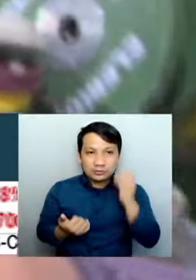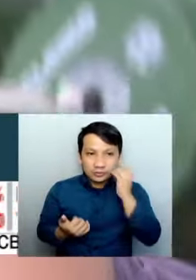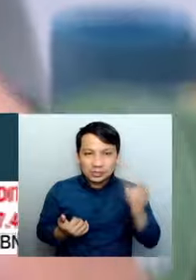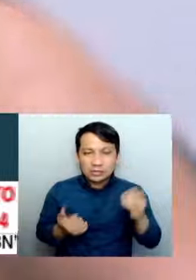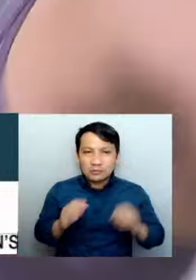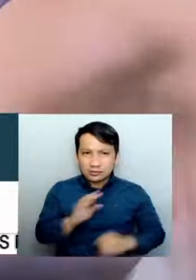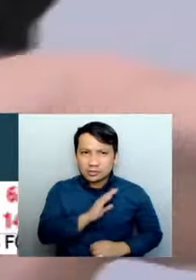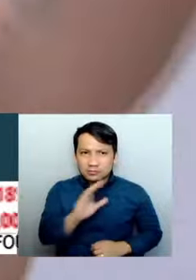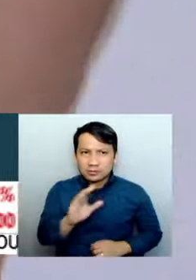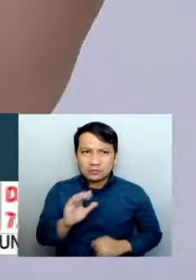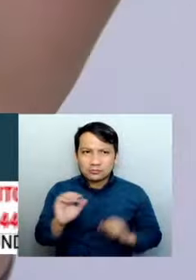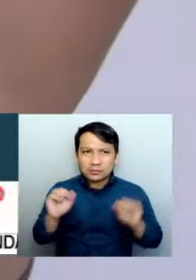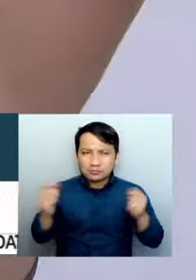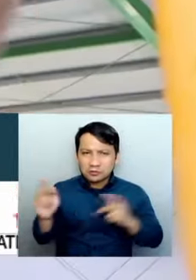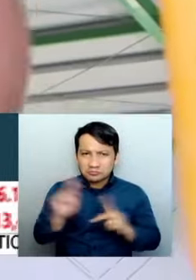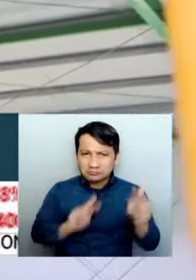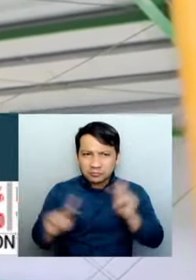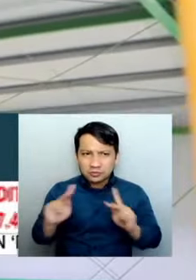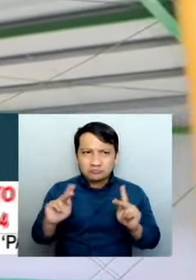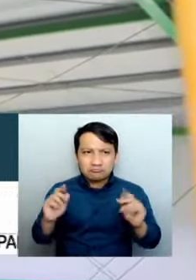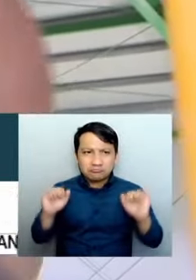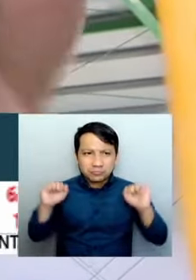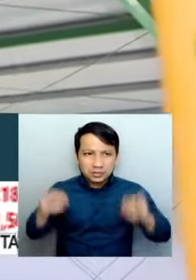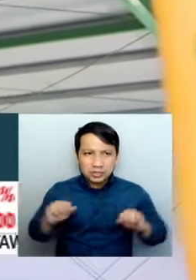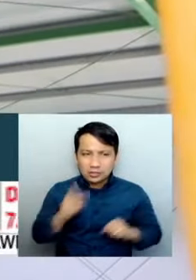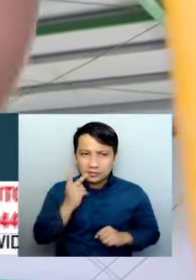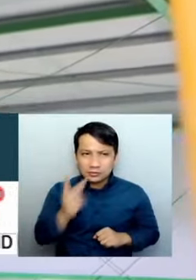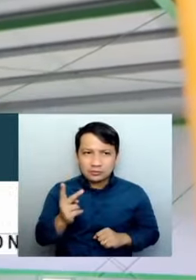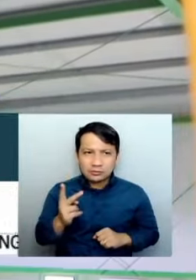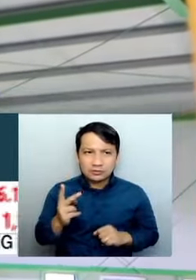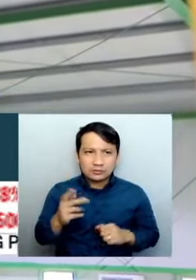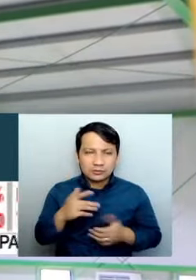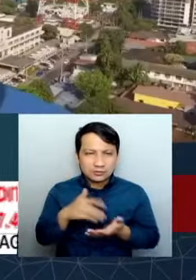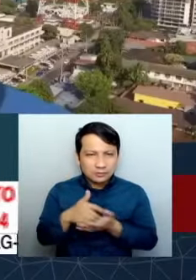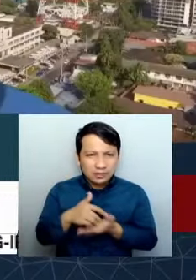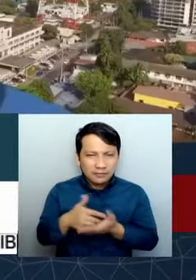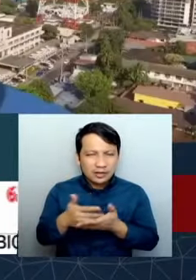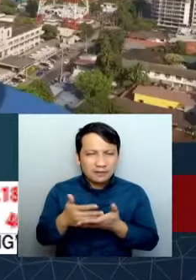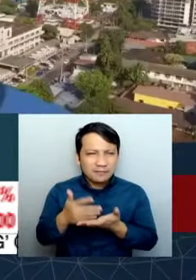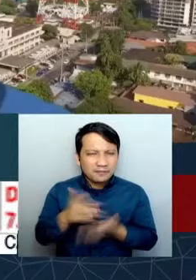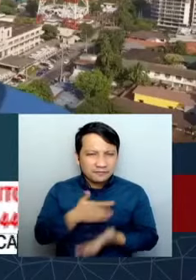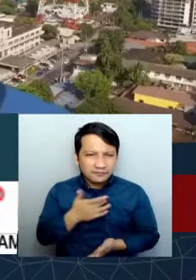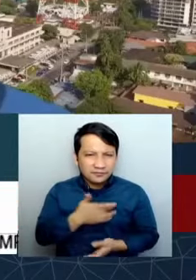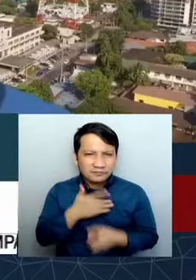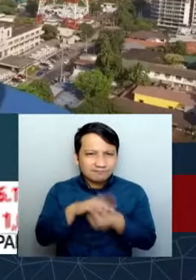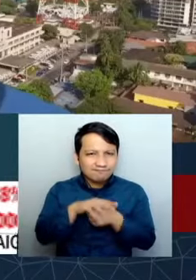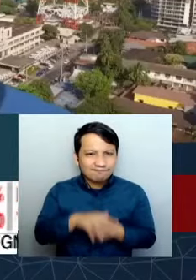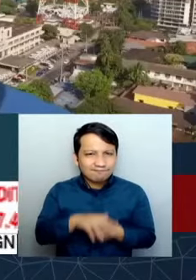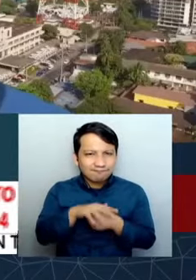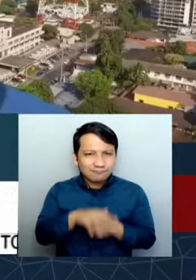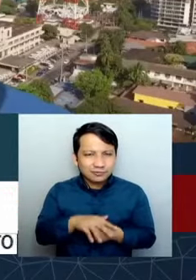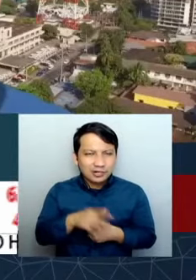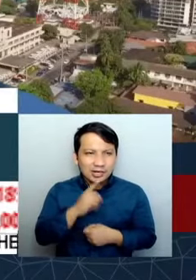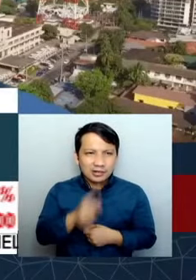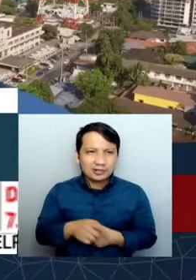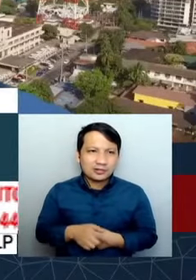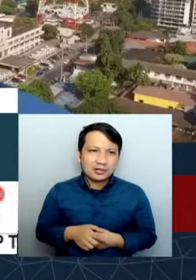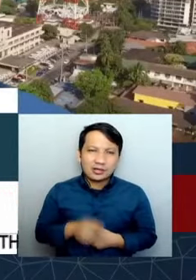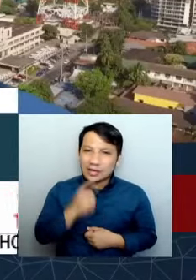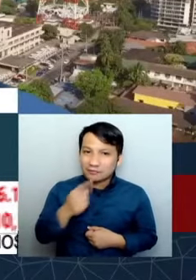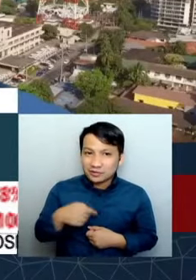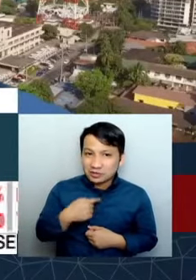can perform well, but she also admitted to feeling some pressure to get a gold. Ayokong sabihin naman nalo ako ng